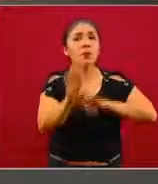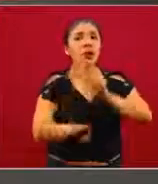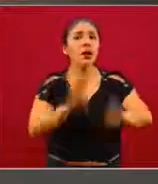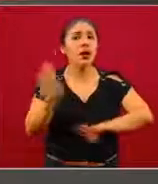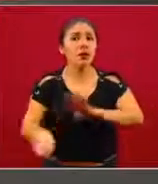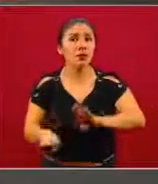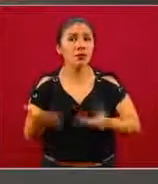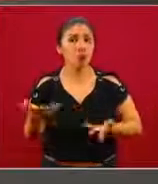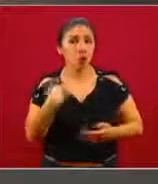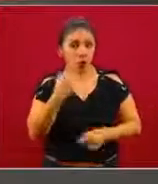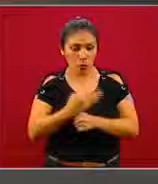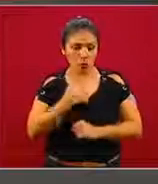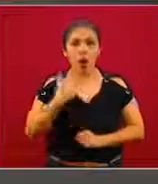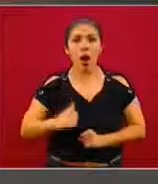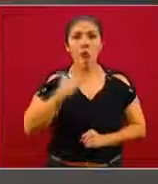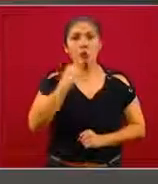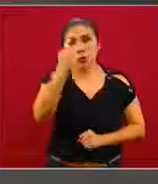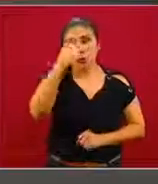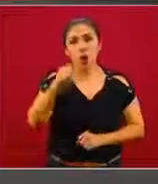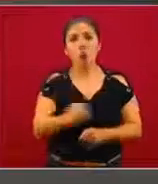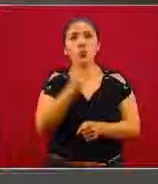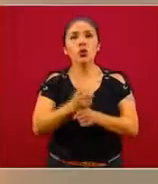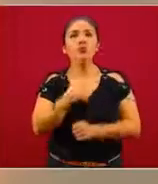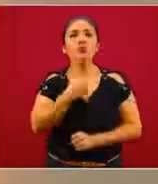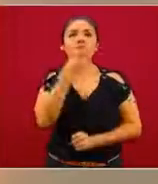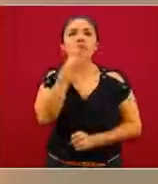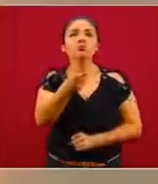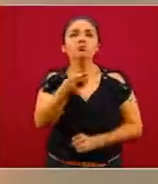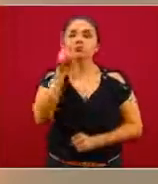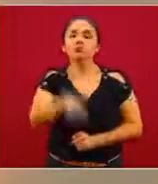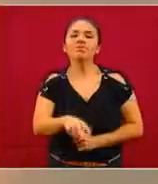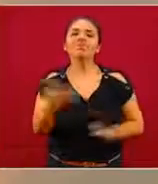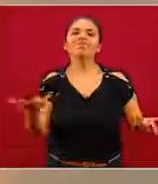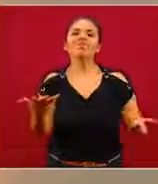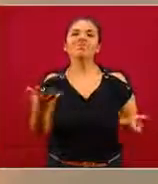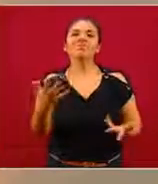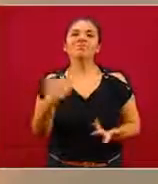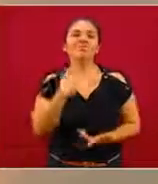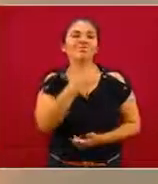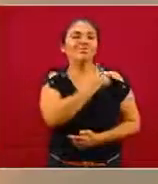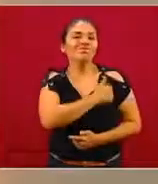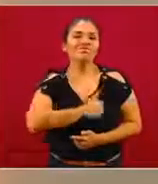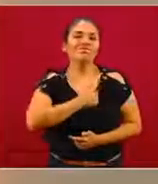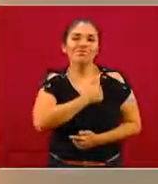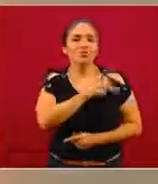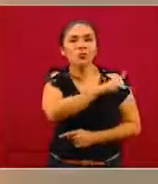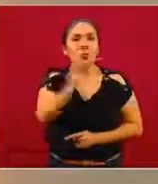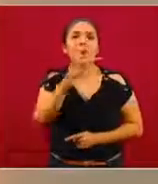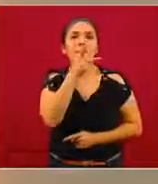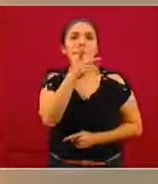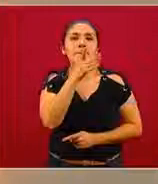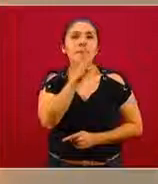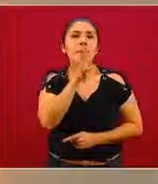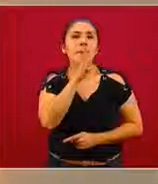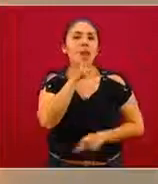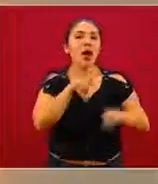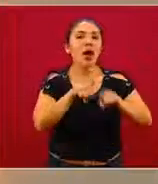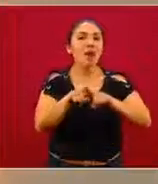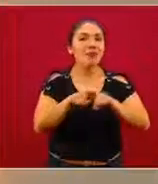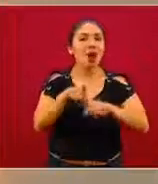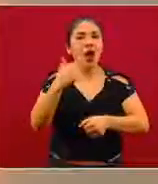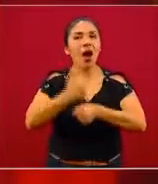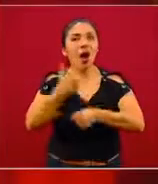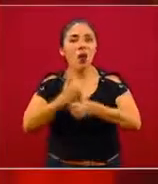We have had a number of deaths in Mexico, and I would like to express my sincerest condolences to the